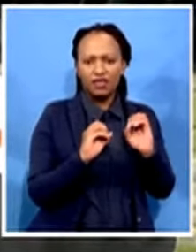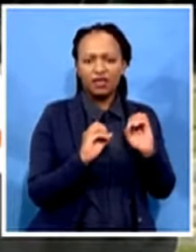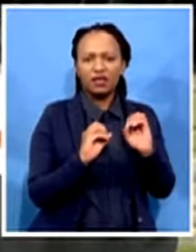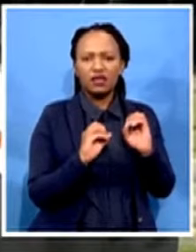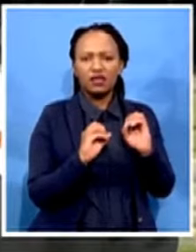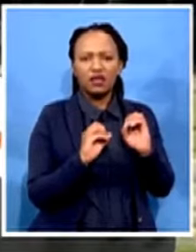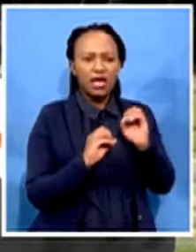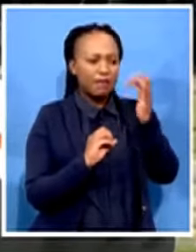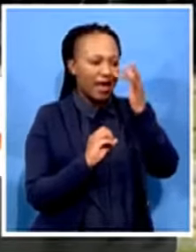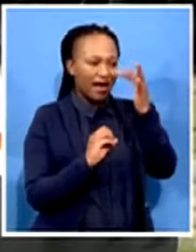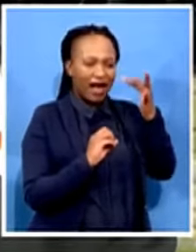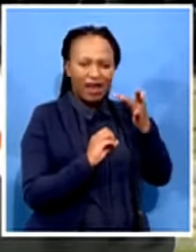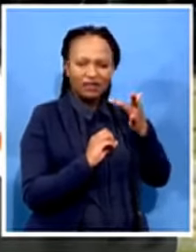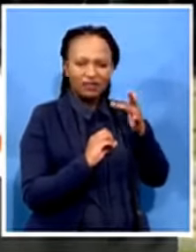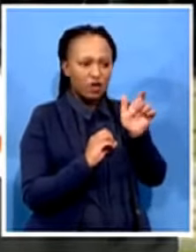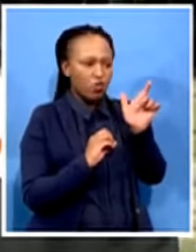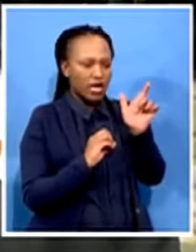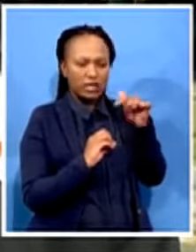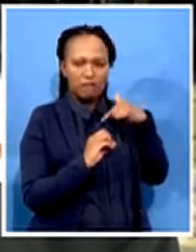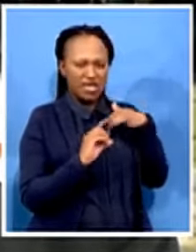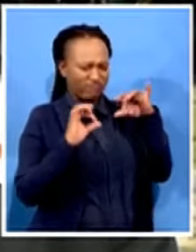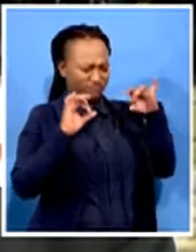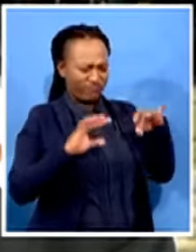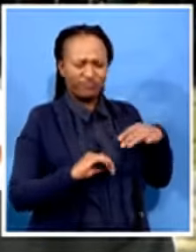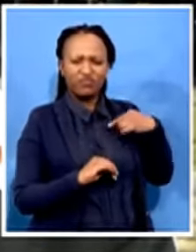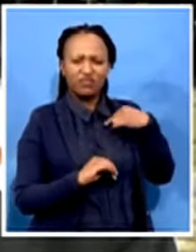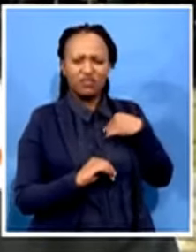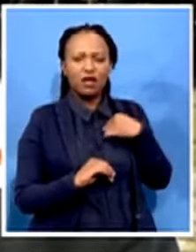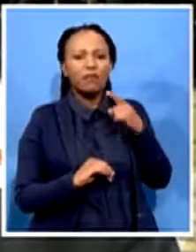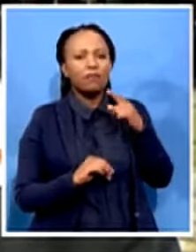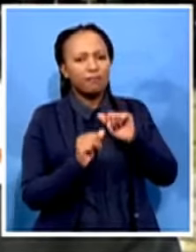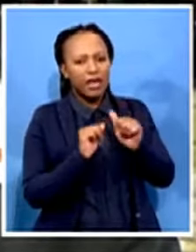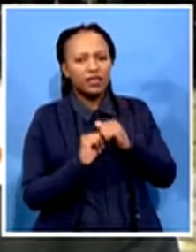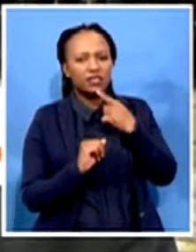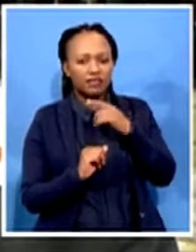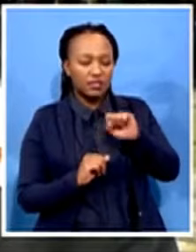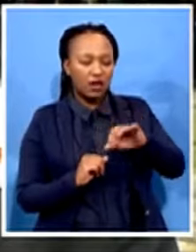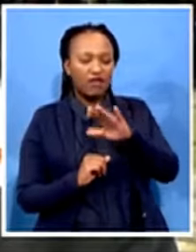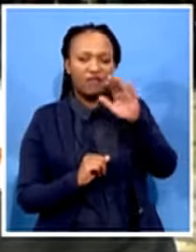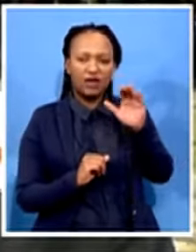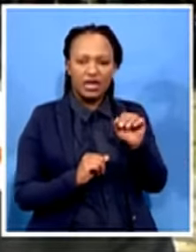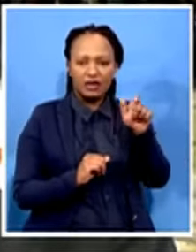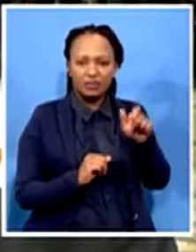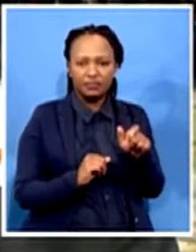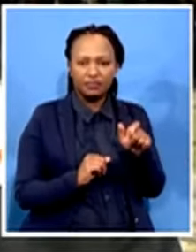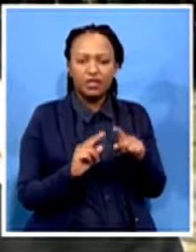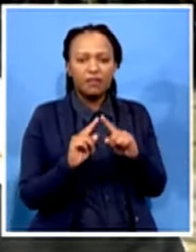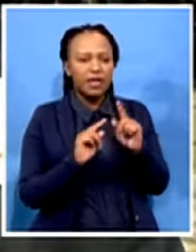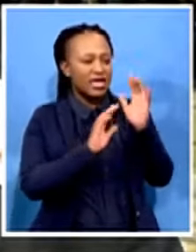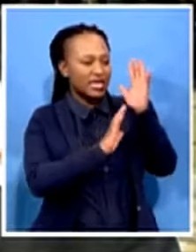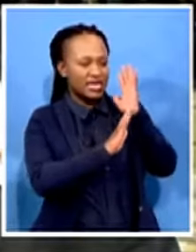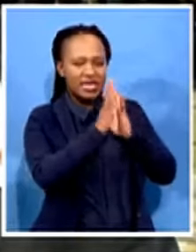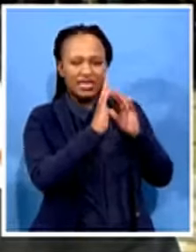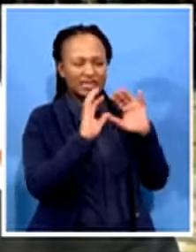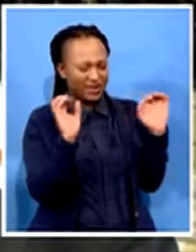would say, South African, there is nothing for us. There's nothing of our history. They never promote us. When these men